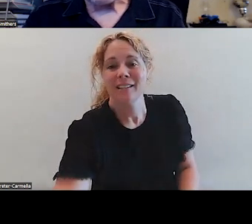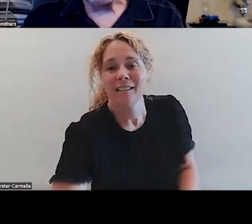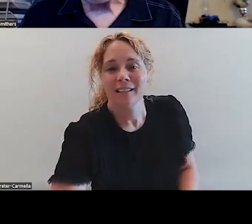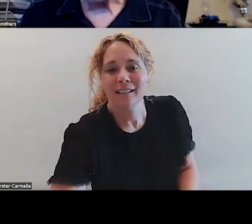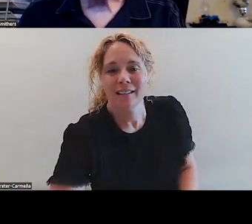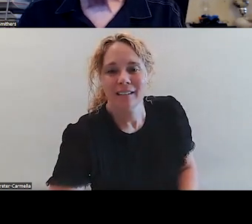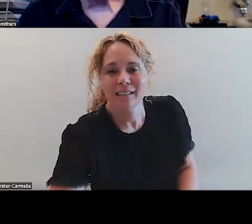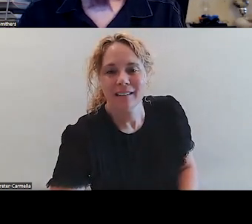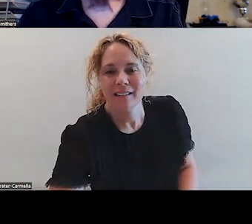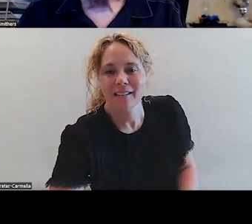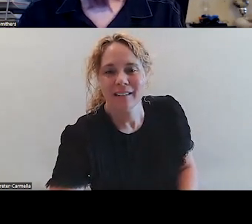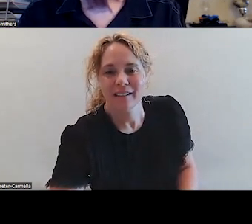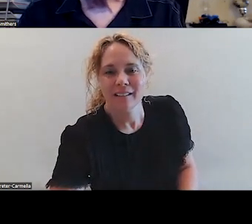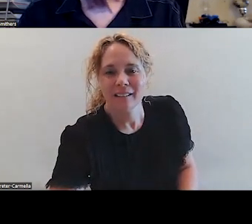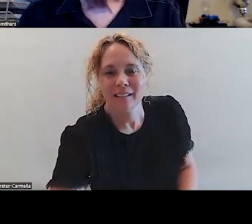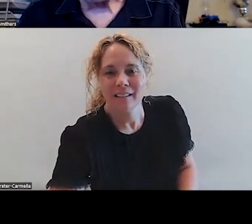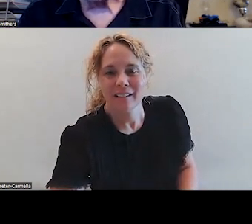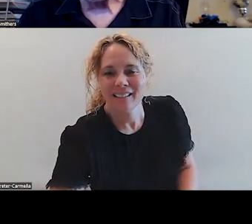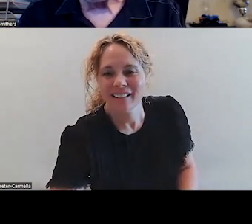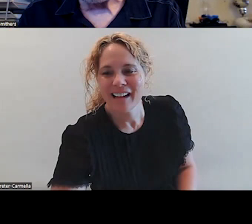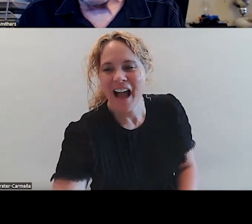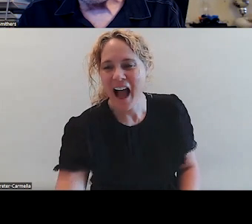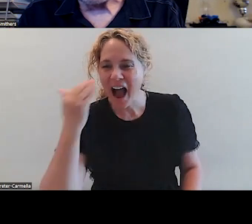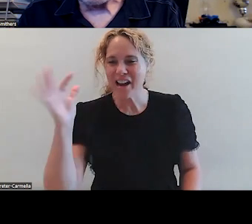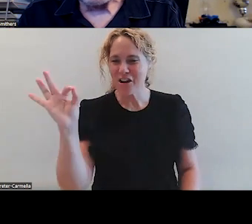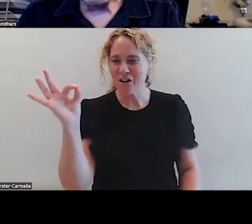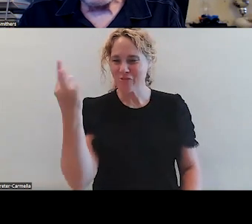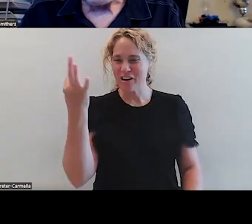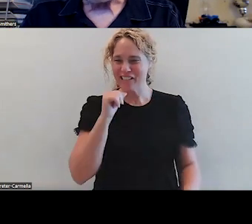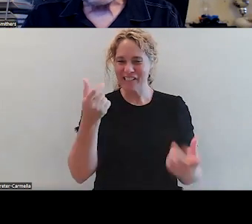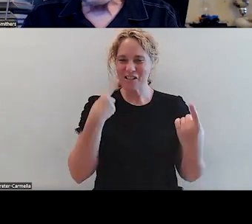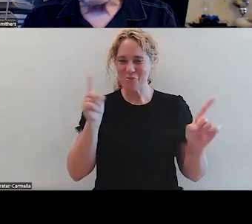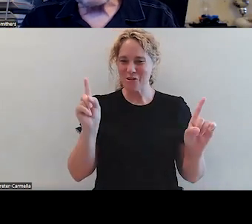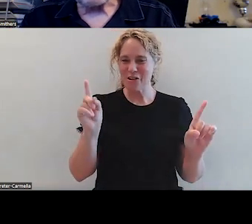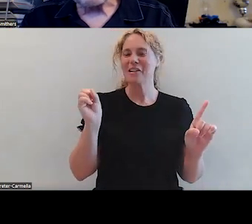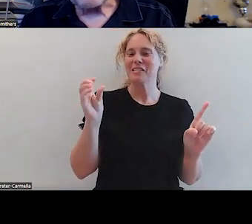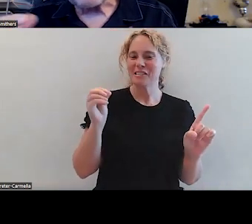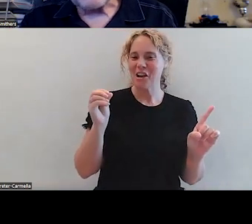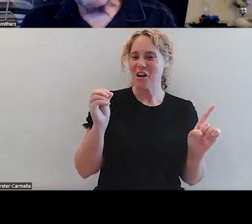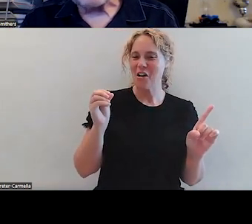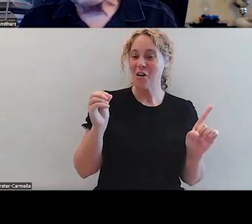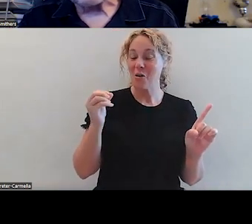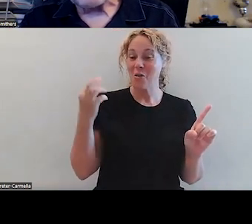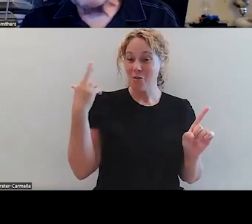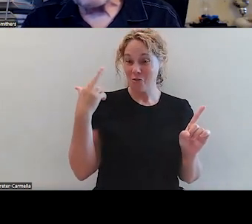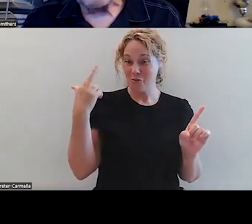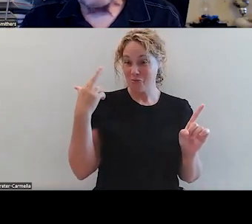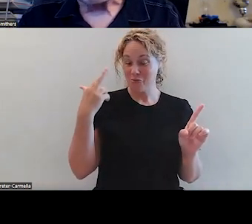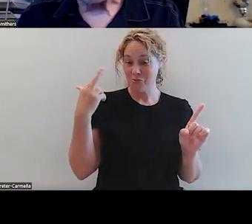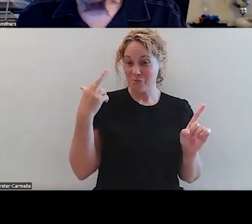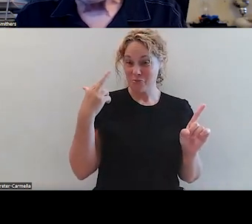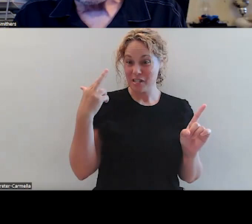then it's French, and I know French, and actually it doesn't work. So, so a reason to